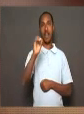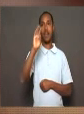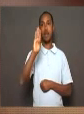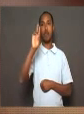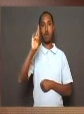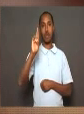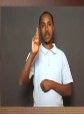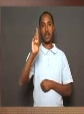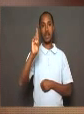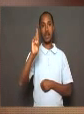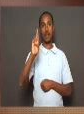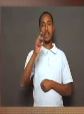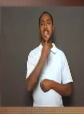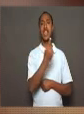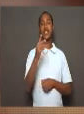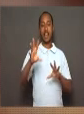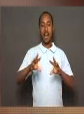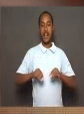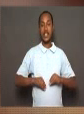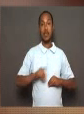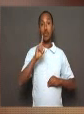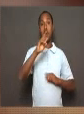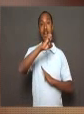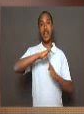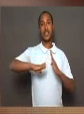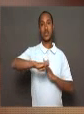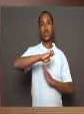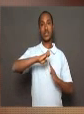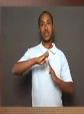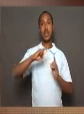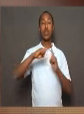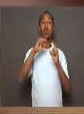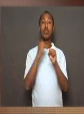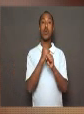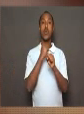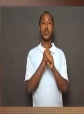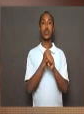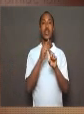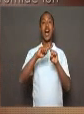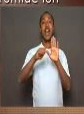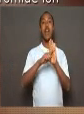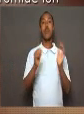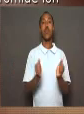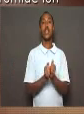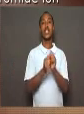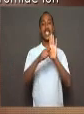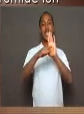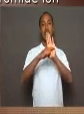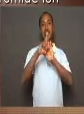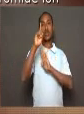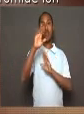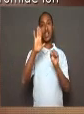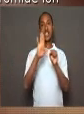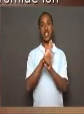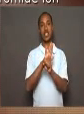and bromine each accept 1 electron to produce an ion with a